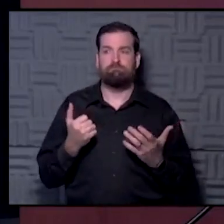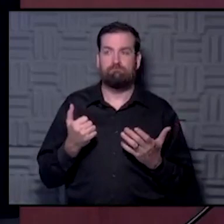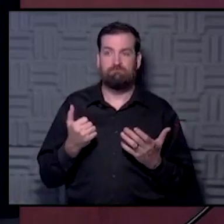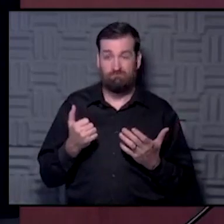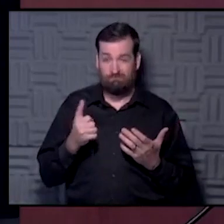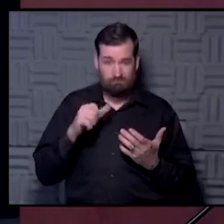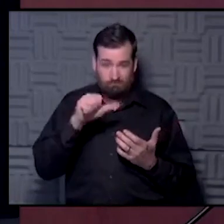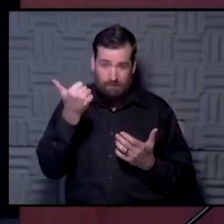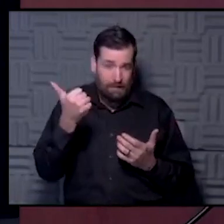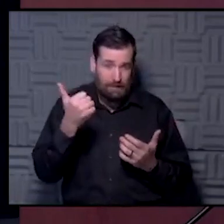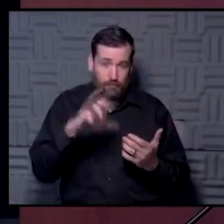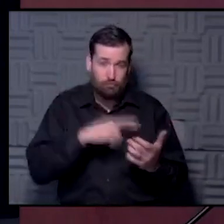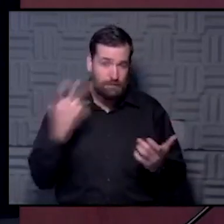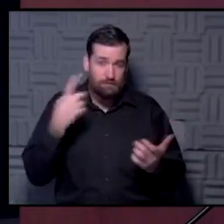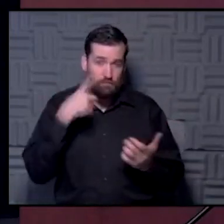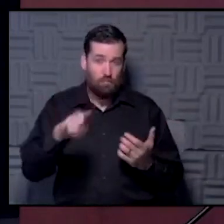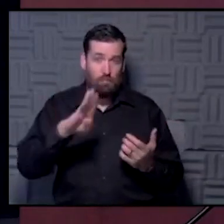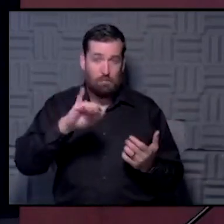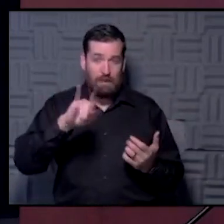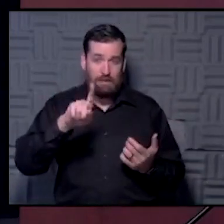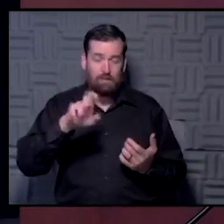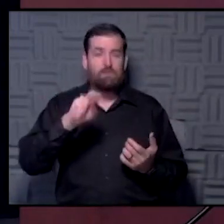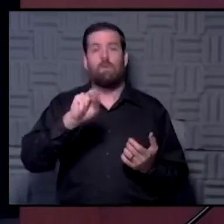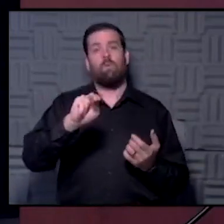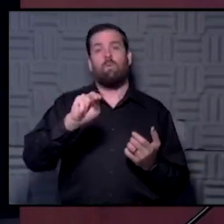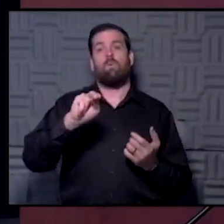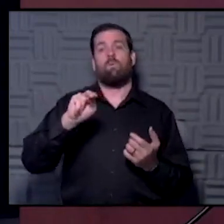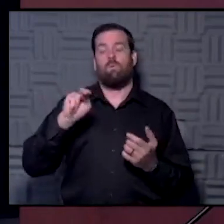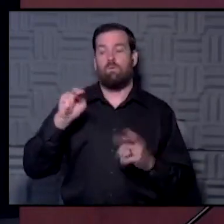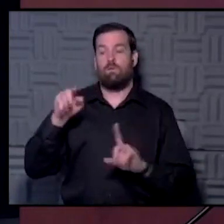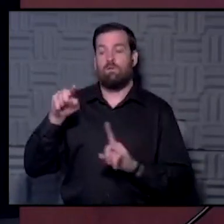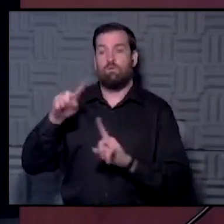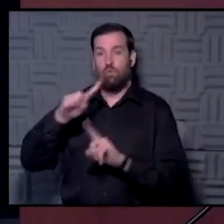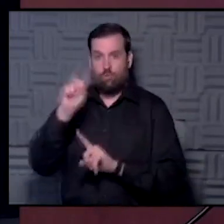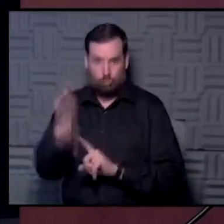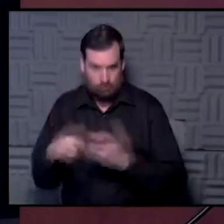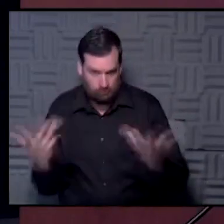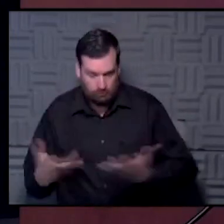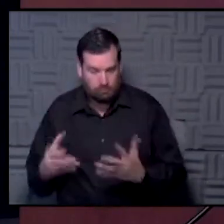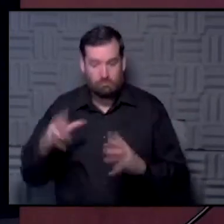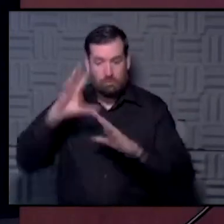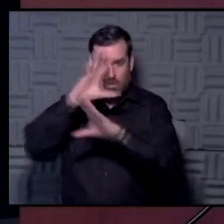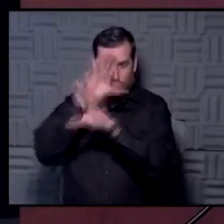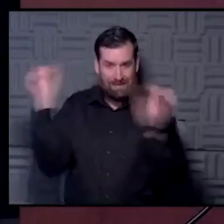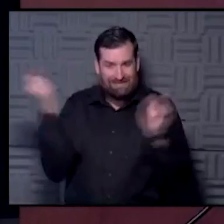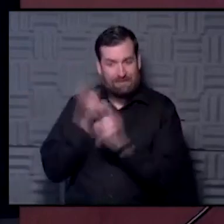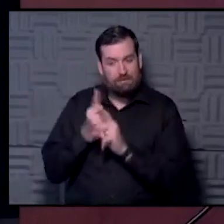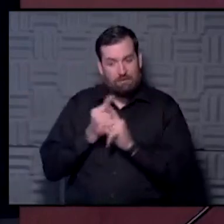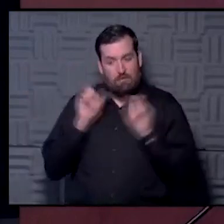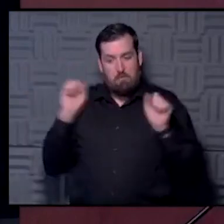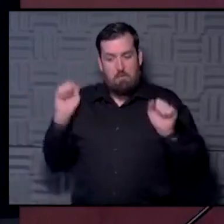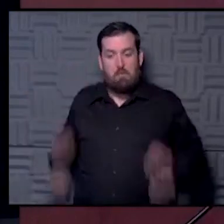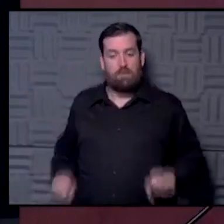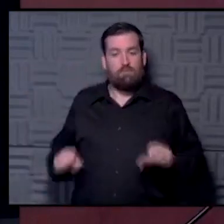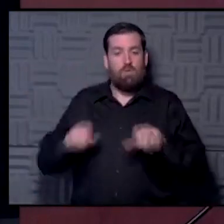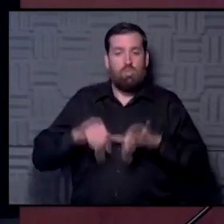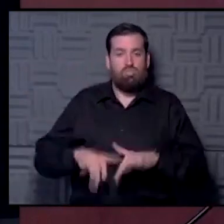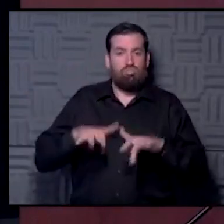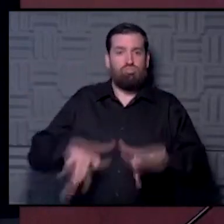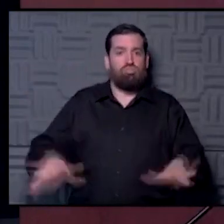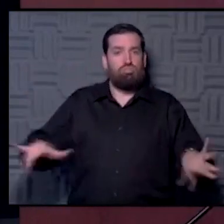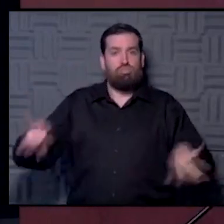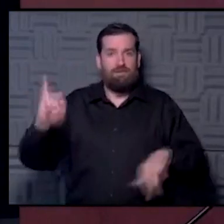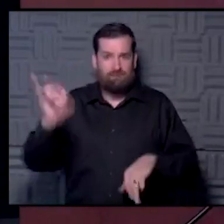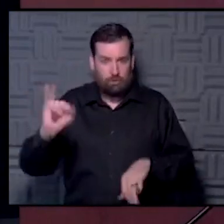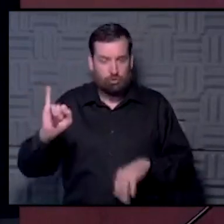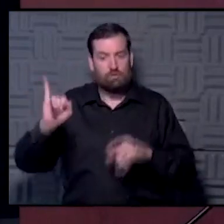any risk to Biden. The concern now is that, was the president potentially infectious when there was contact on the